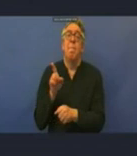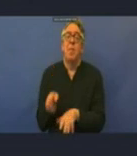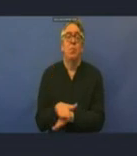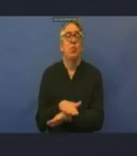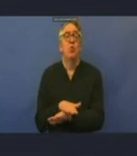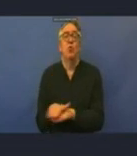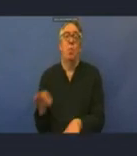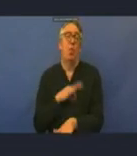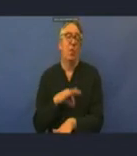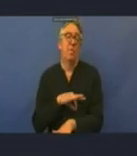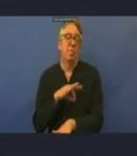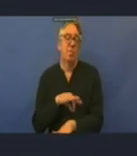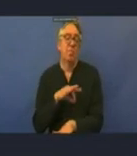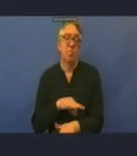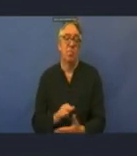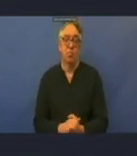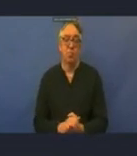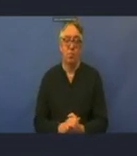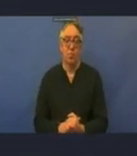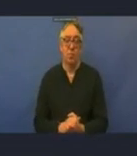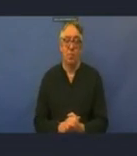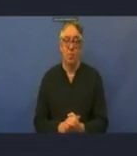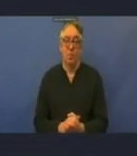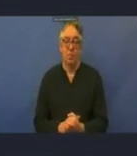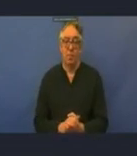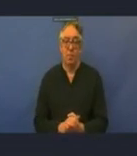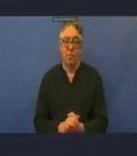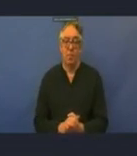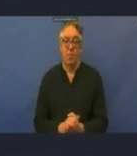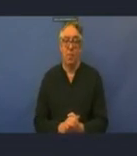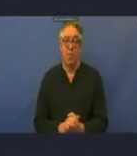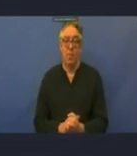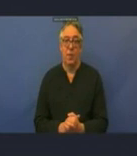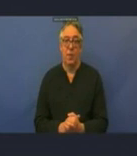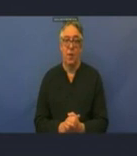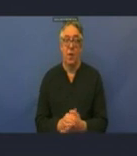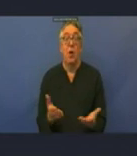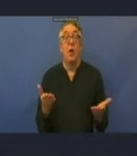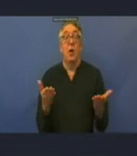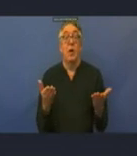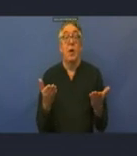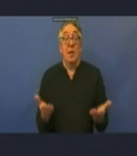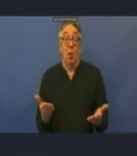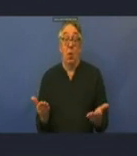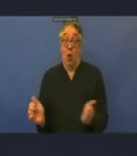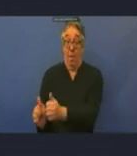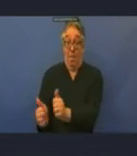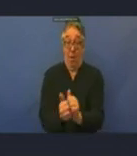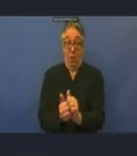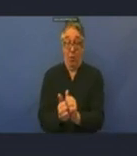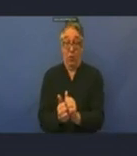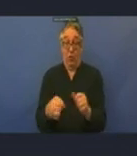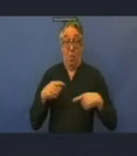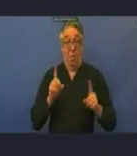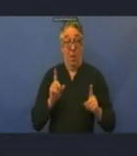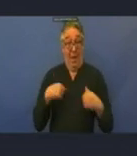Here we have the rules in order to present an eligible consortium. So the main rule is that you need to